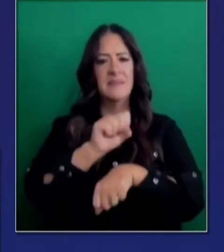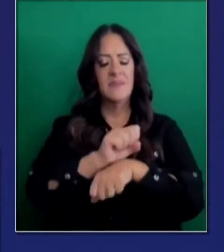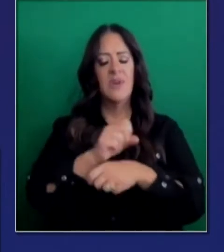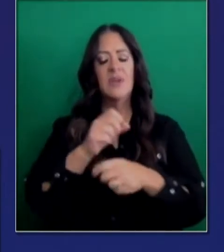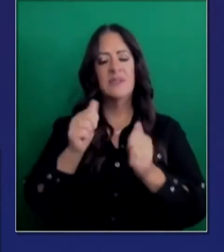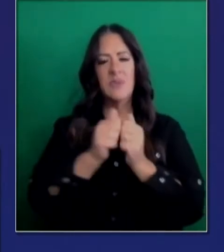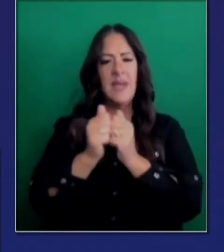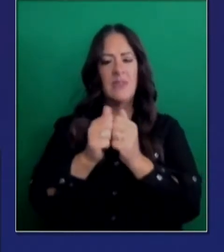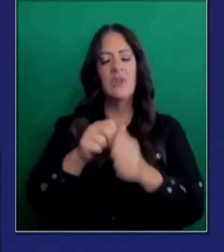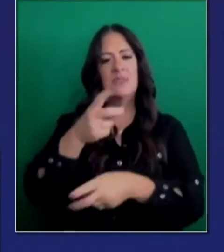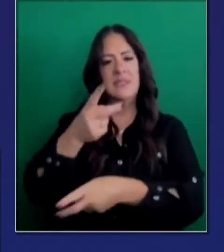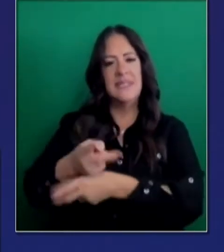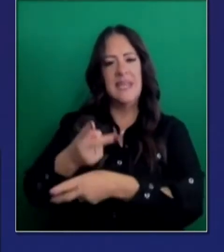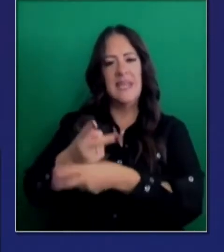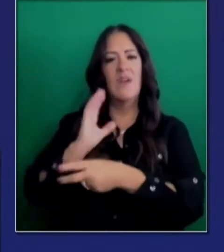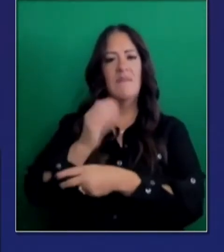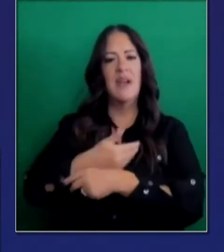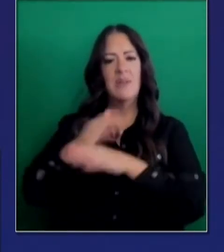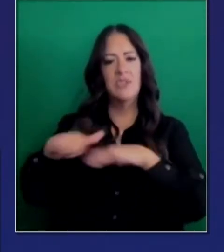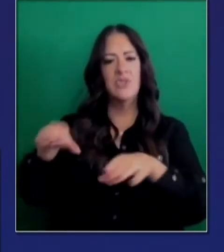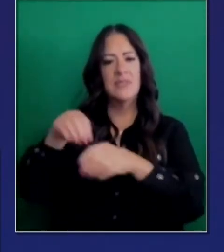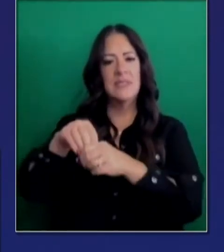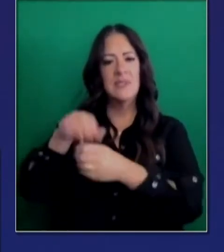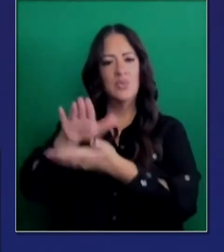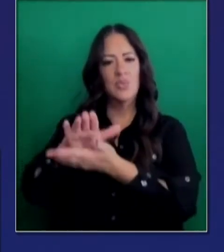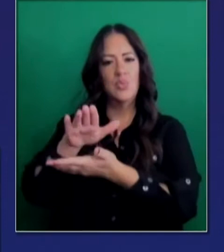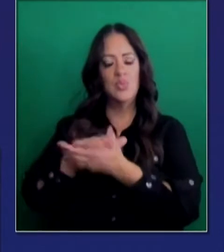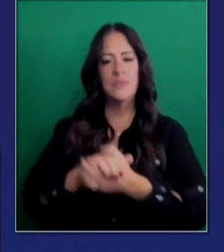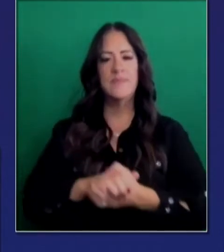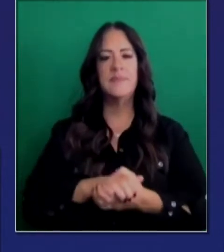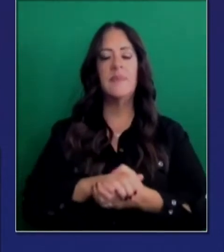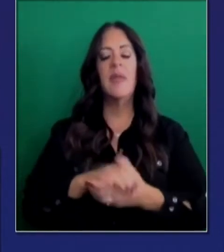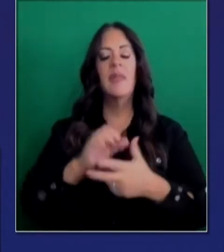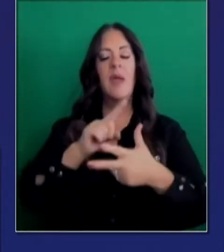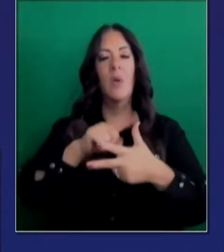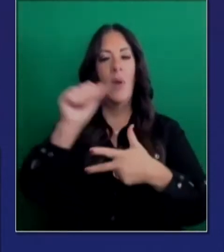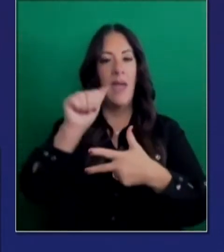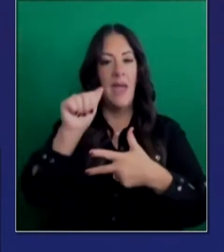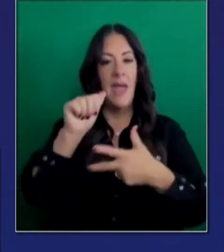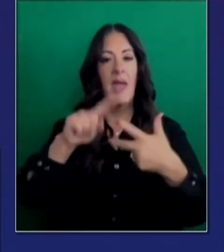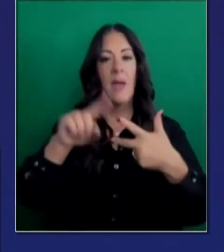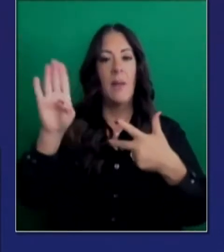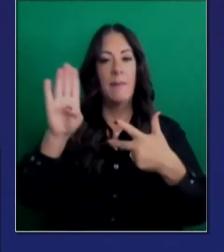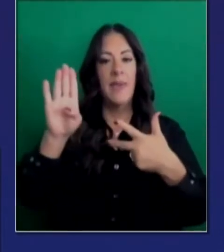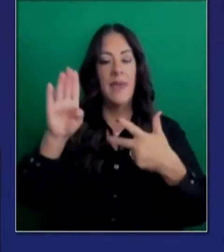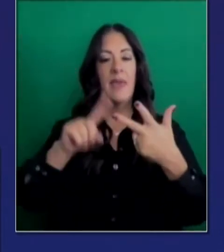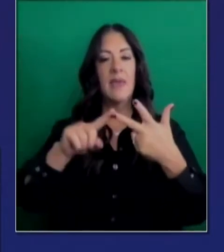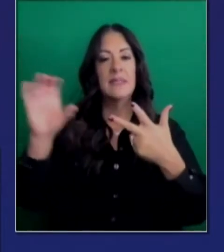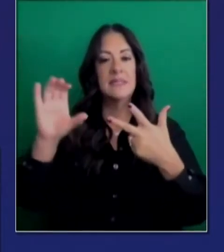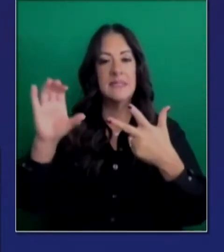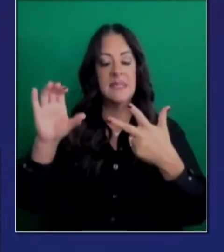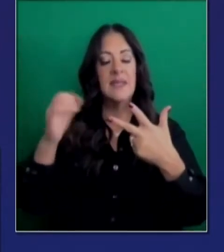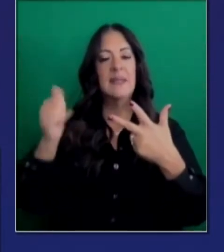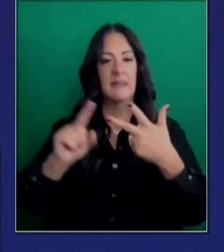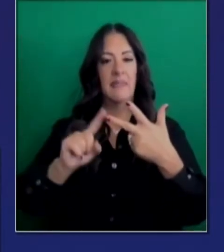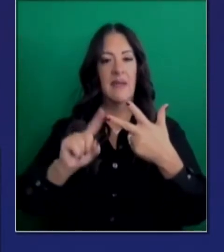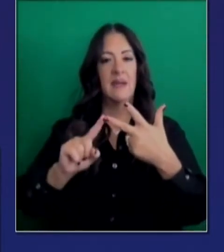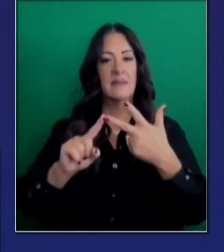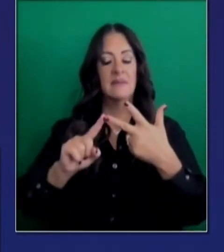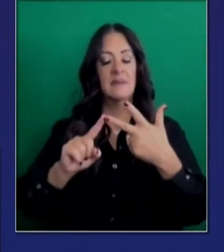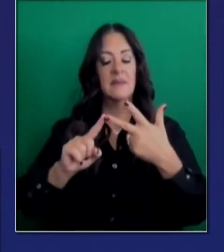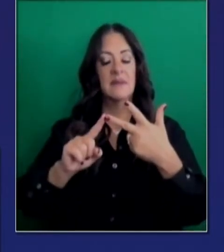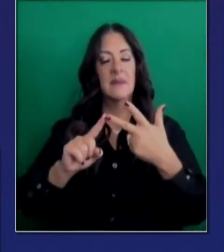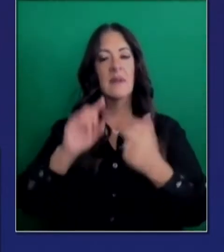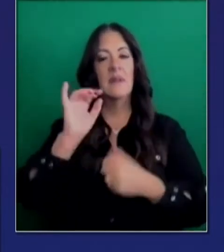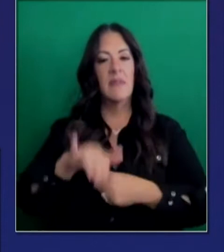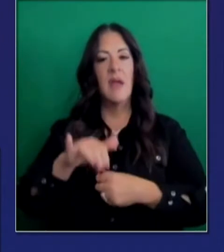about phase 1C. This is that extended phase where many of you, including myself, This is the phase that we would be in, you